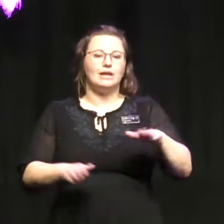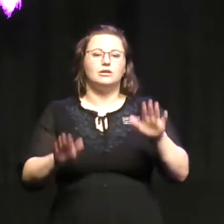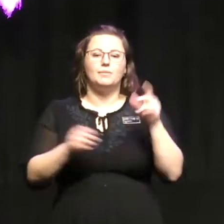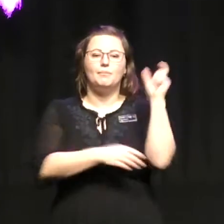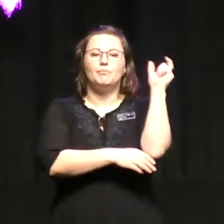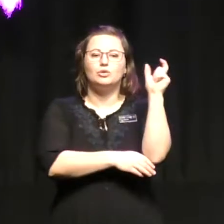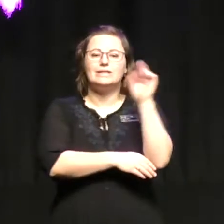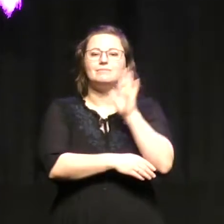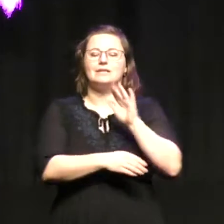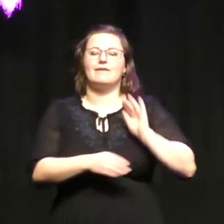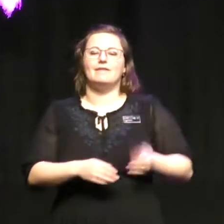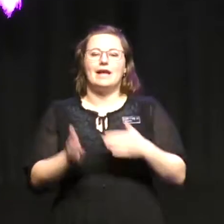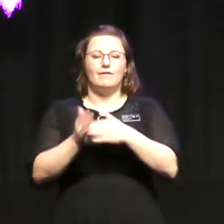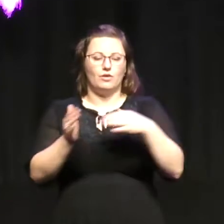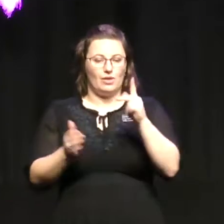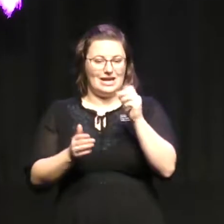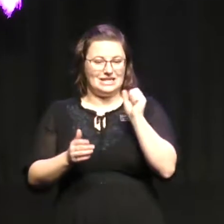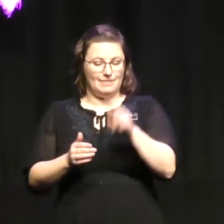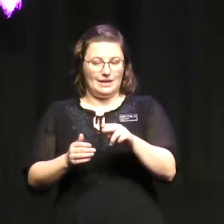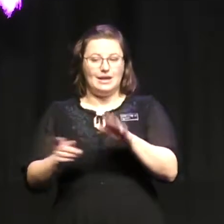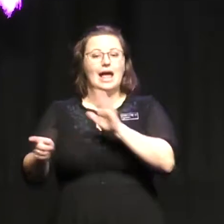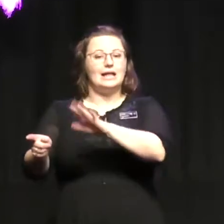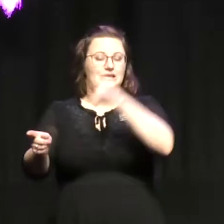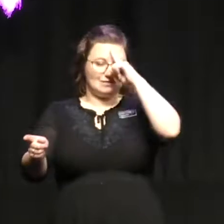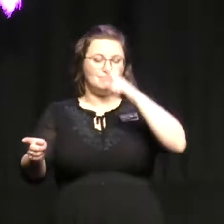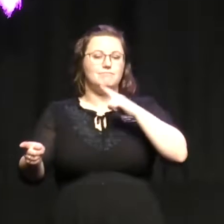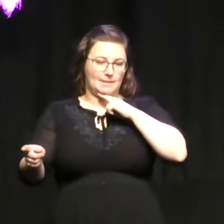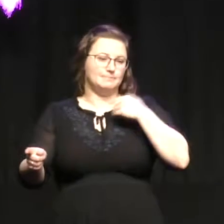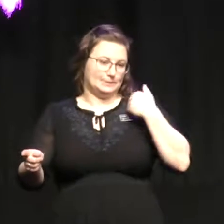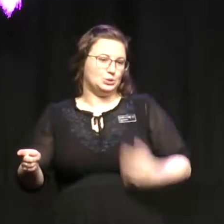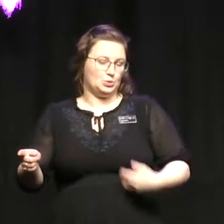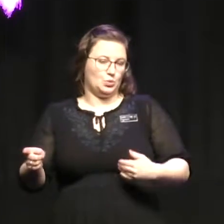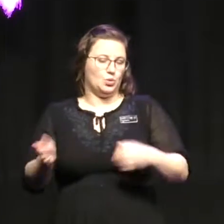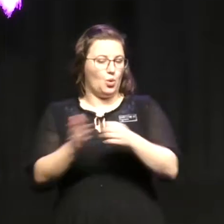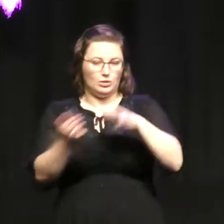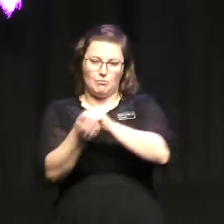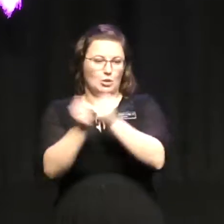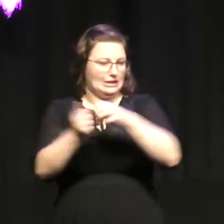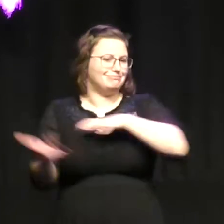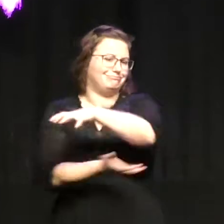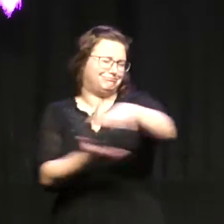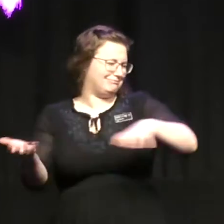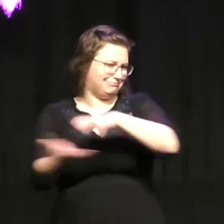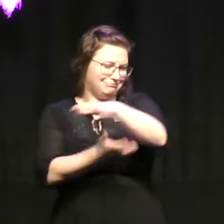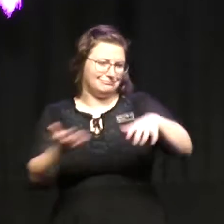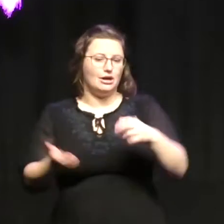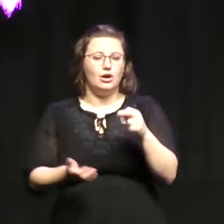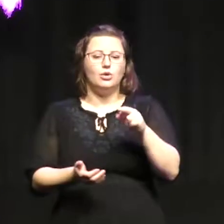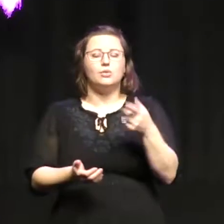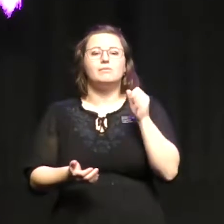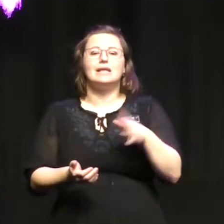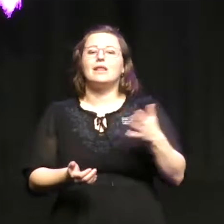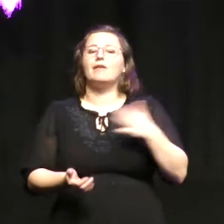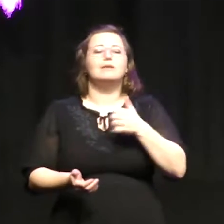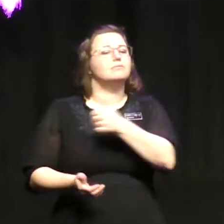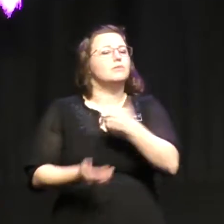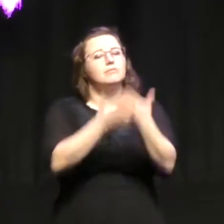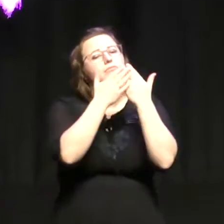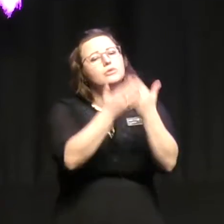Kashmir who lost her father in the political turmoil. Although Rubina wanted to